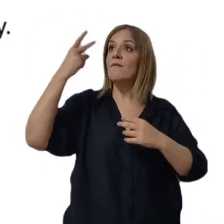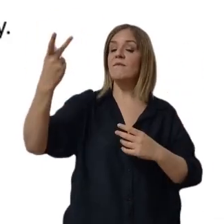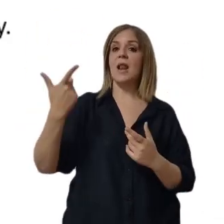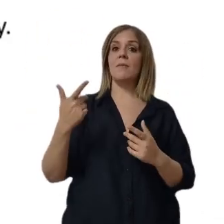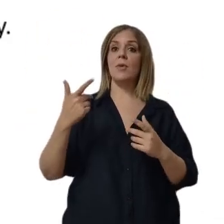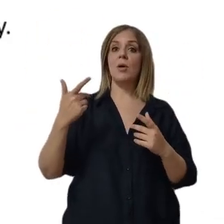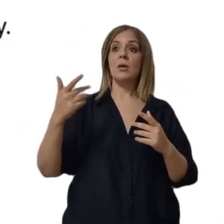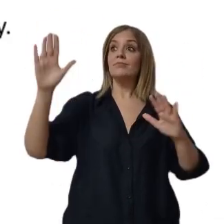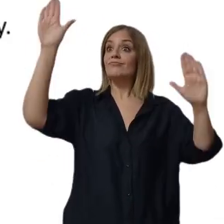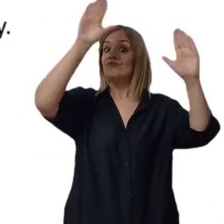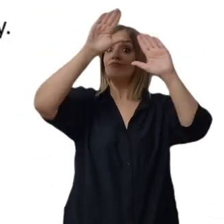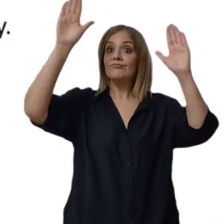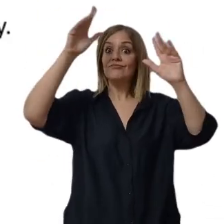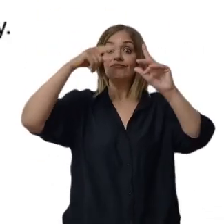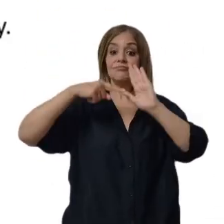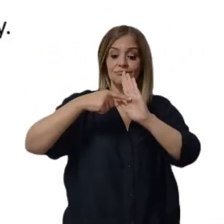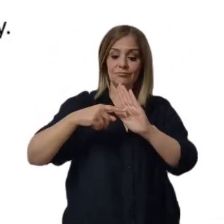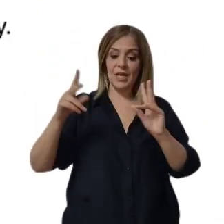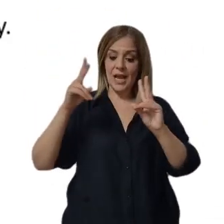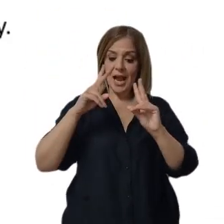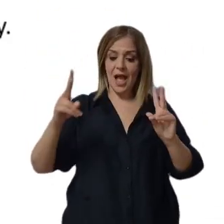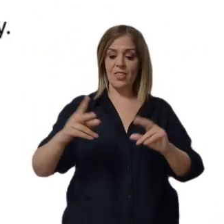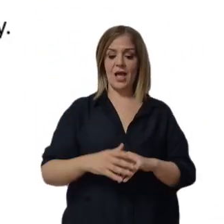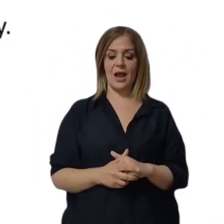clear signage, so